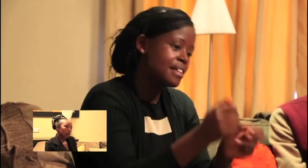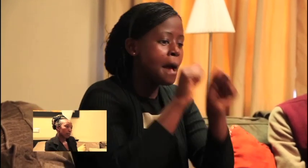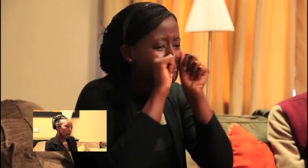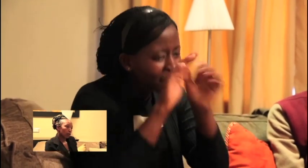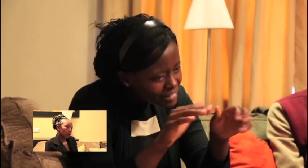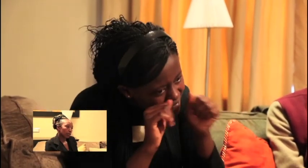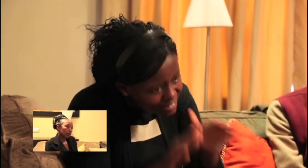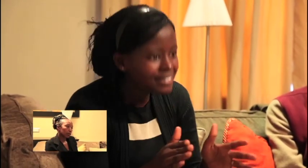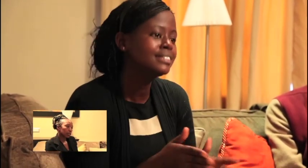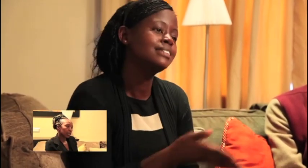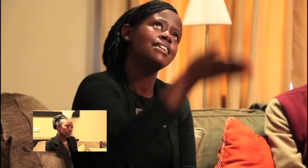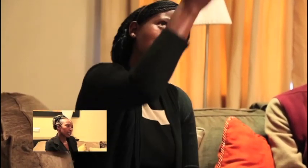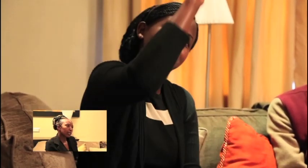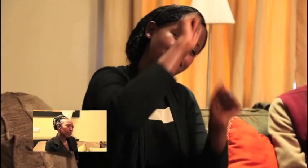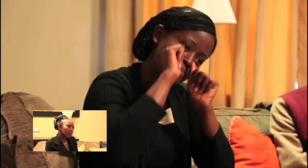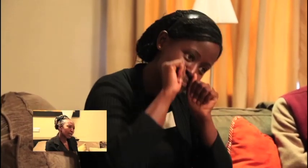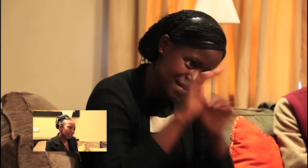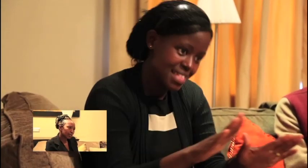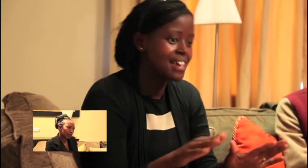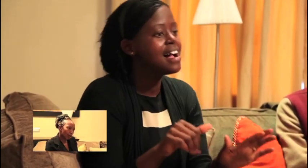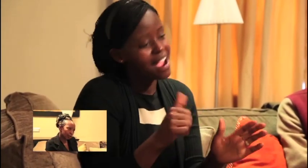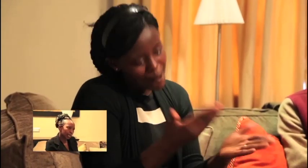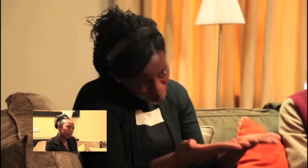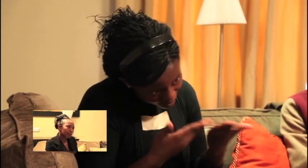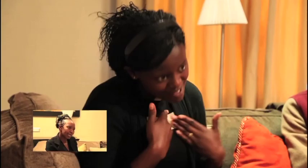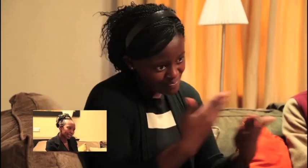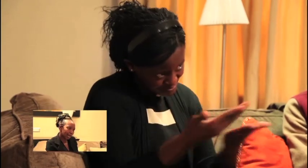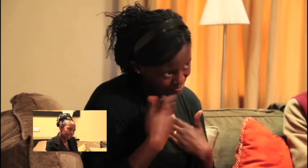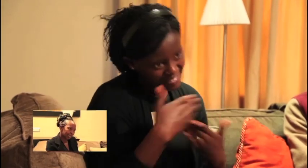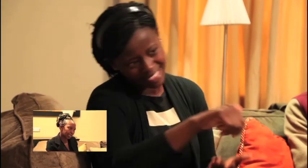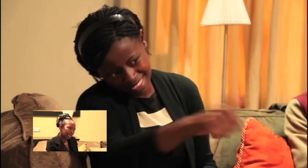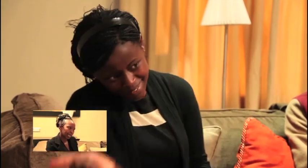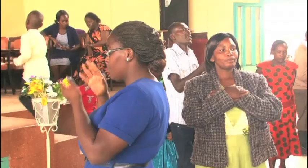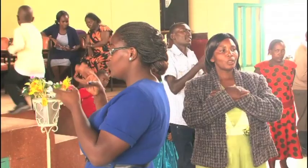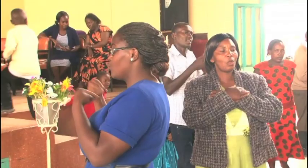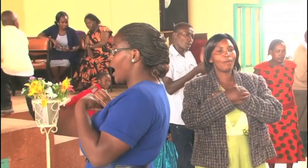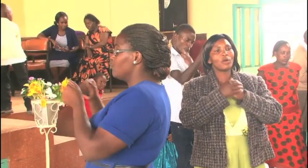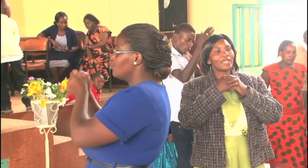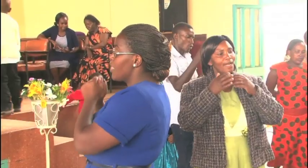my grandma was there. She really blessed God and blessed us.